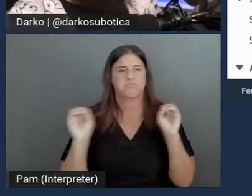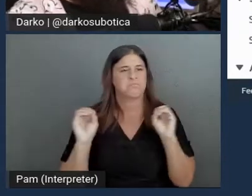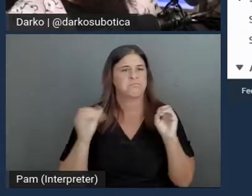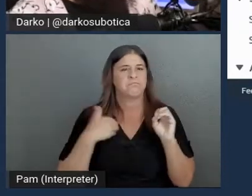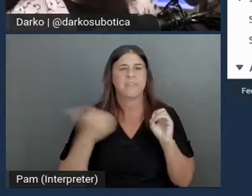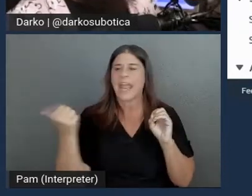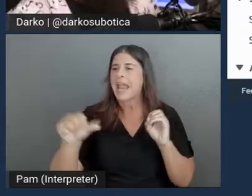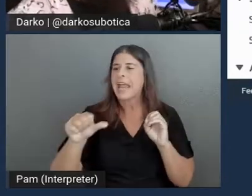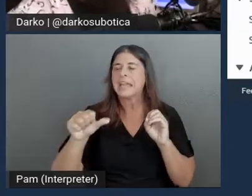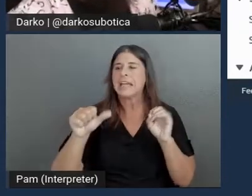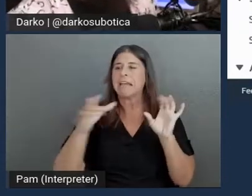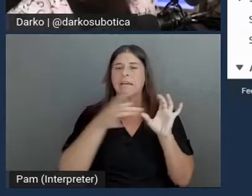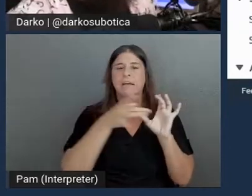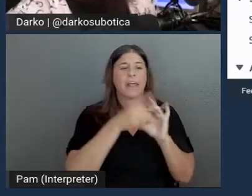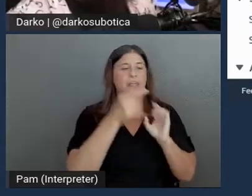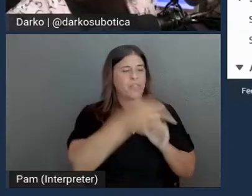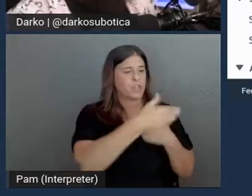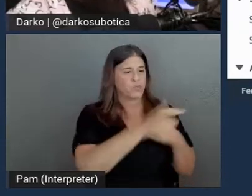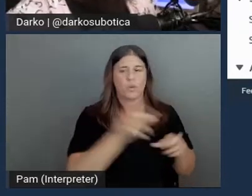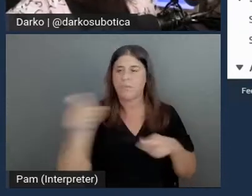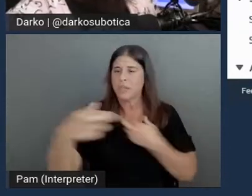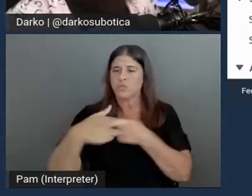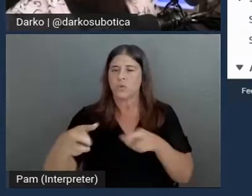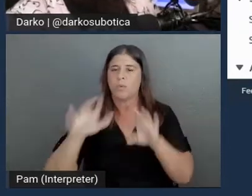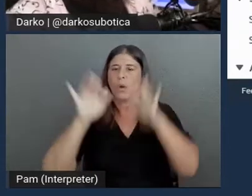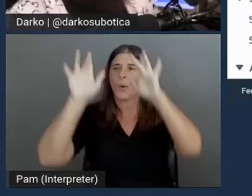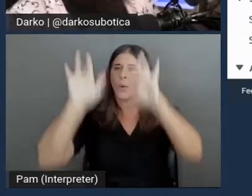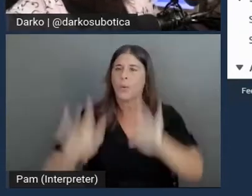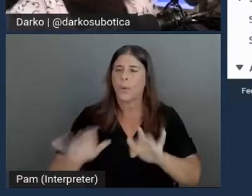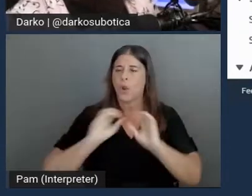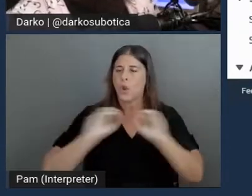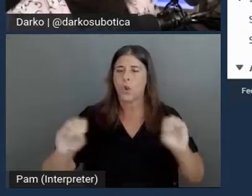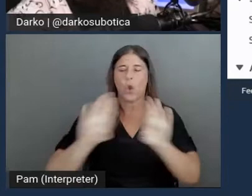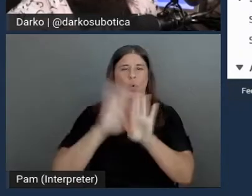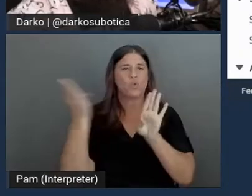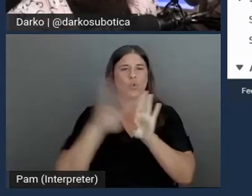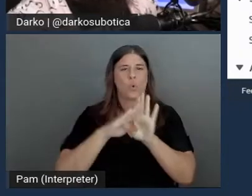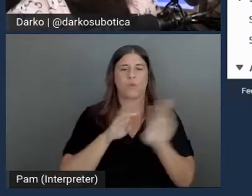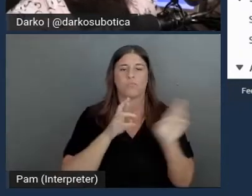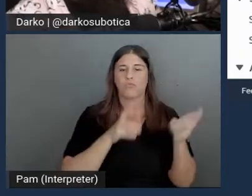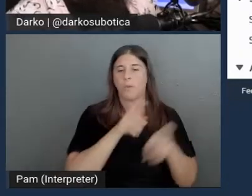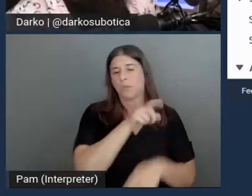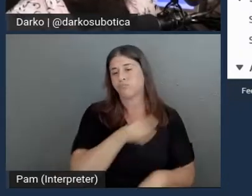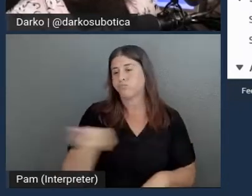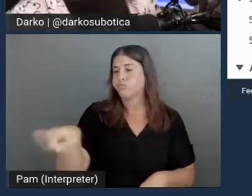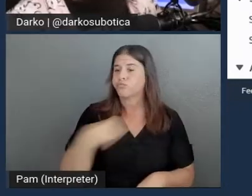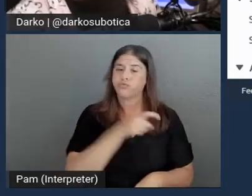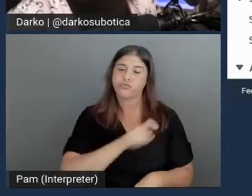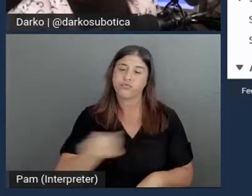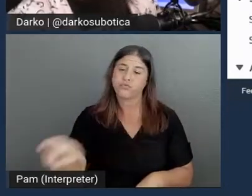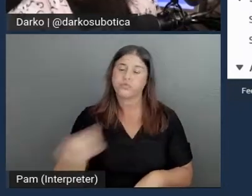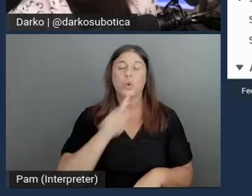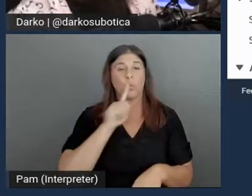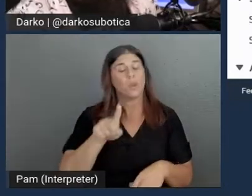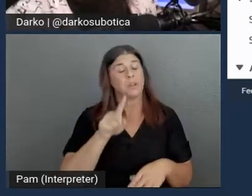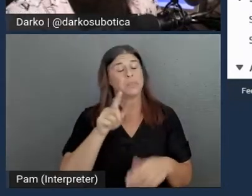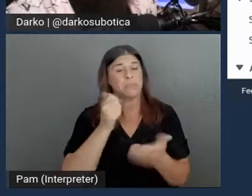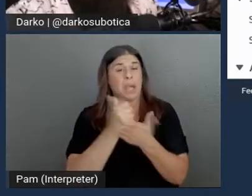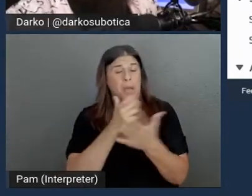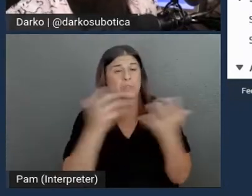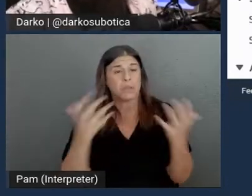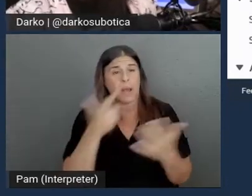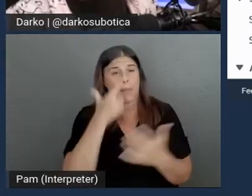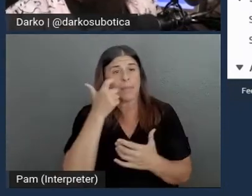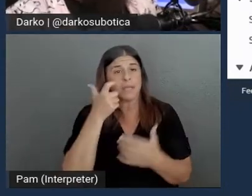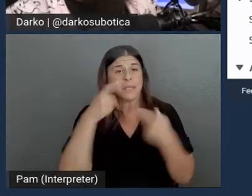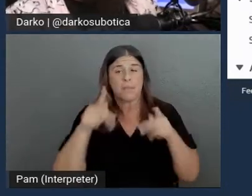was open, and the robot could go through that easily, which still provided a ton of value because it enabled the